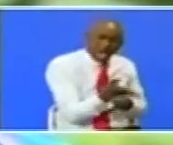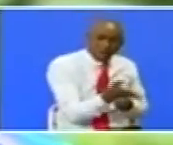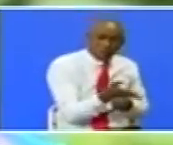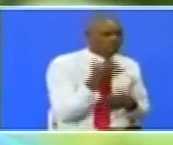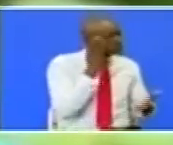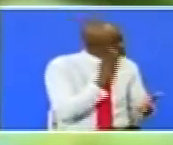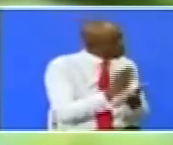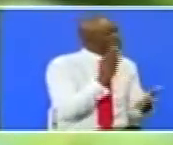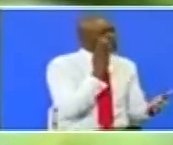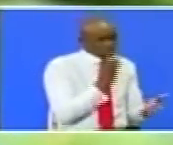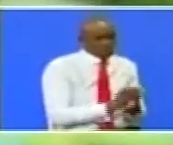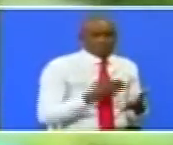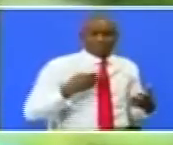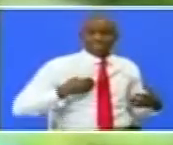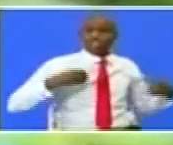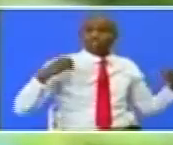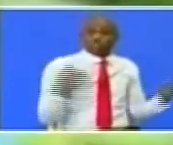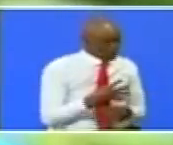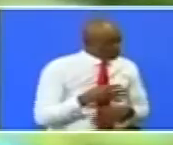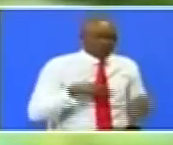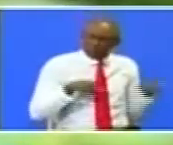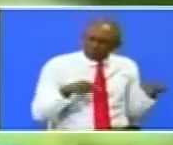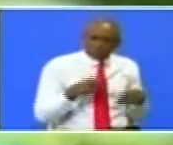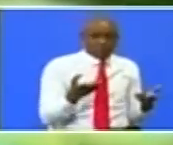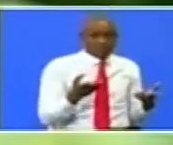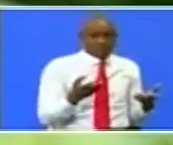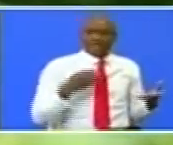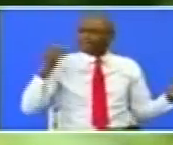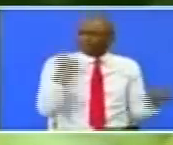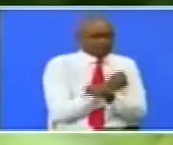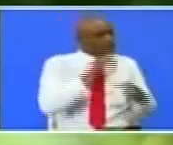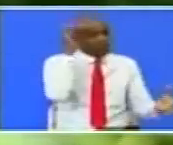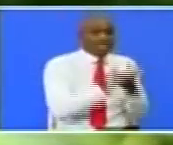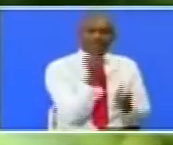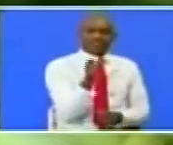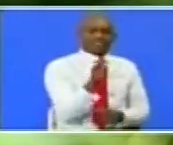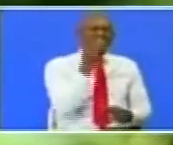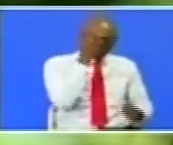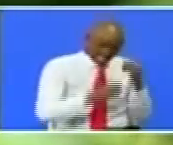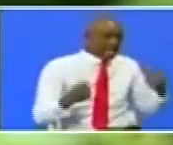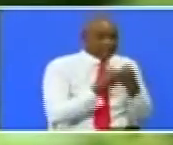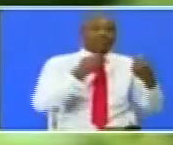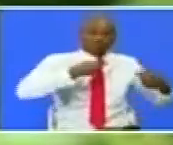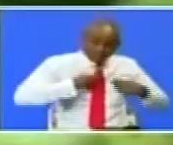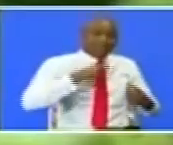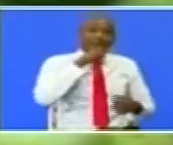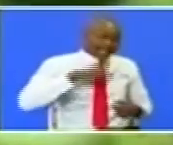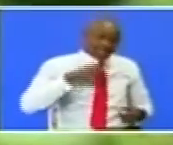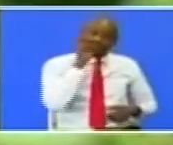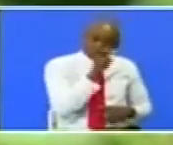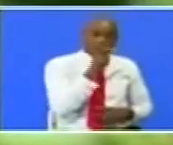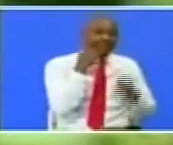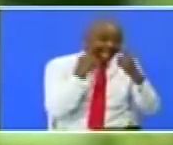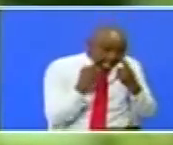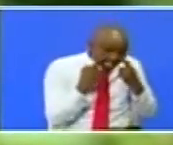I actually sat down, I was shaking, and I was confused. I couldn't believe it finally happened to me as a parent of